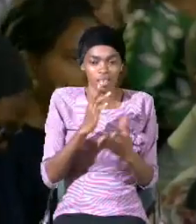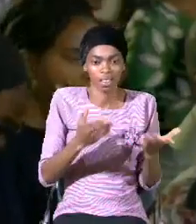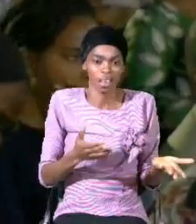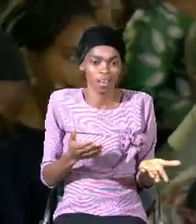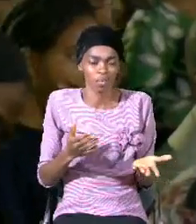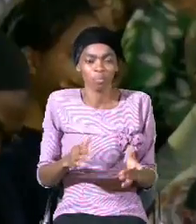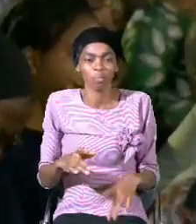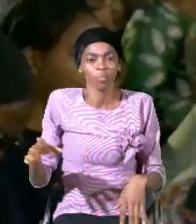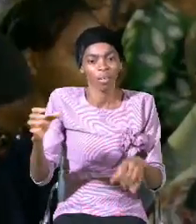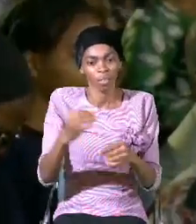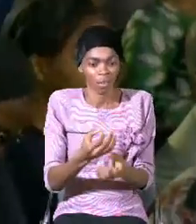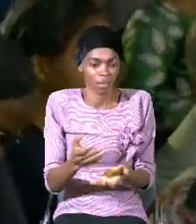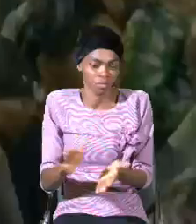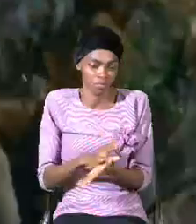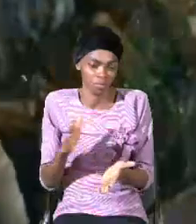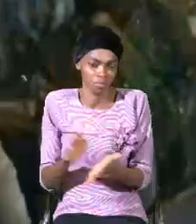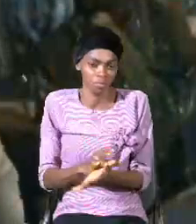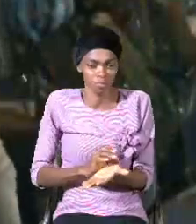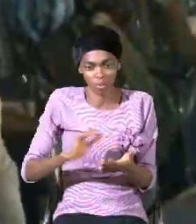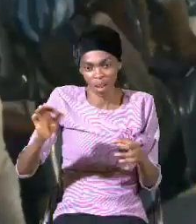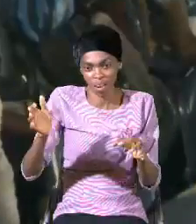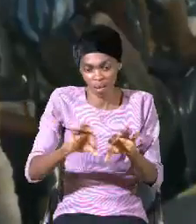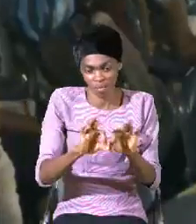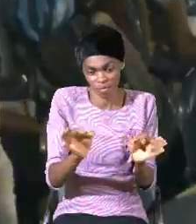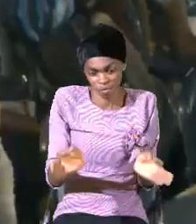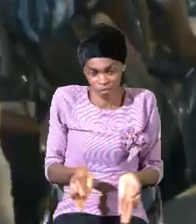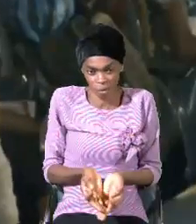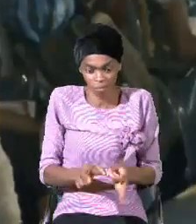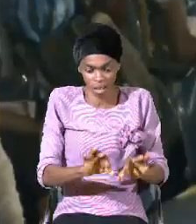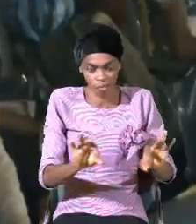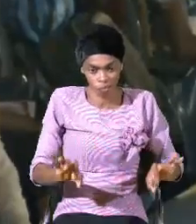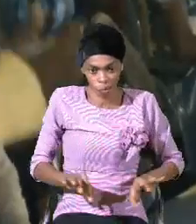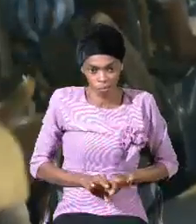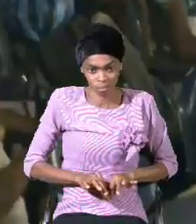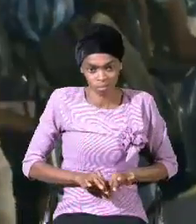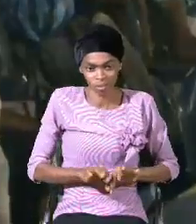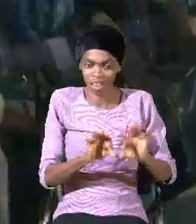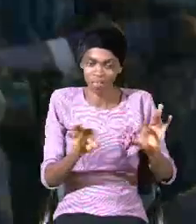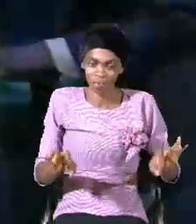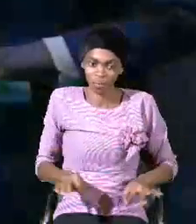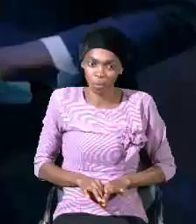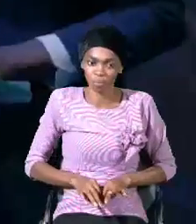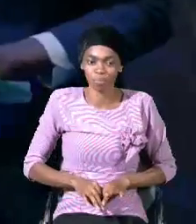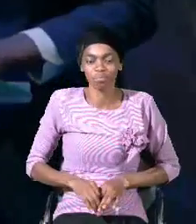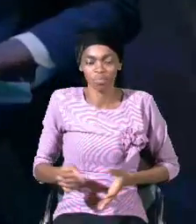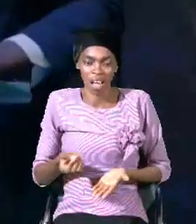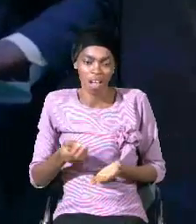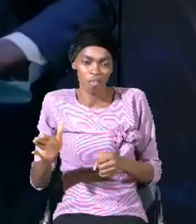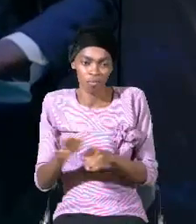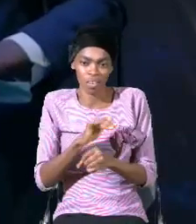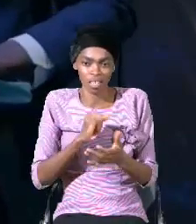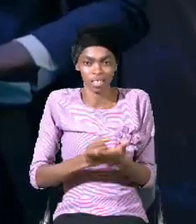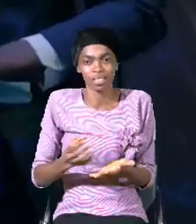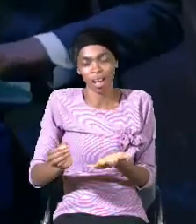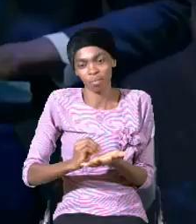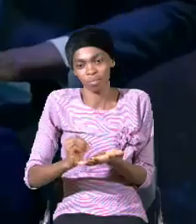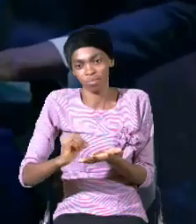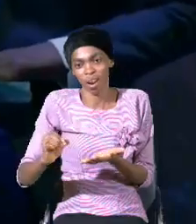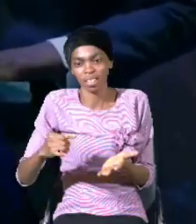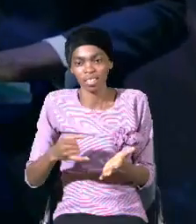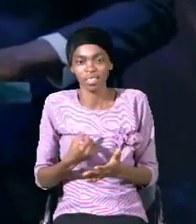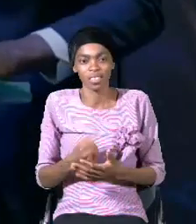Feel it so that we're going to be able to help you further in this great decision that you have made. If